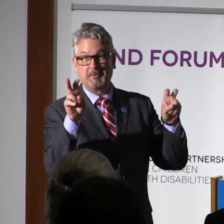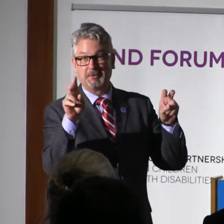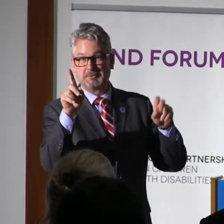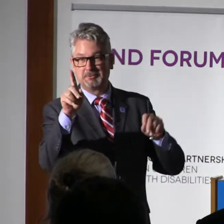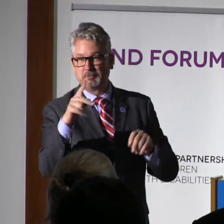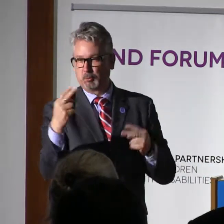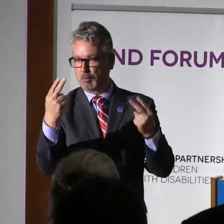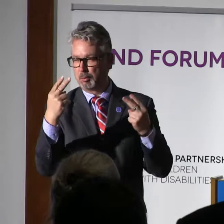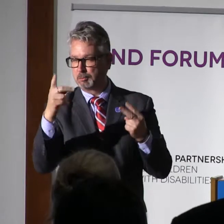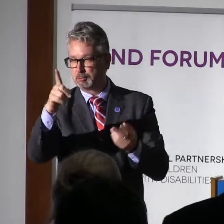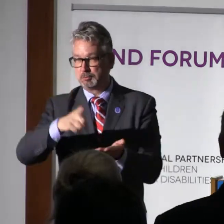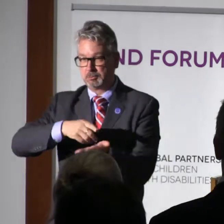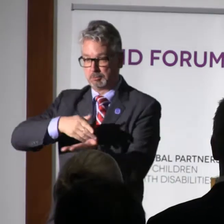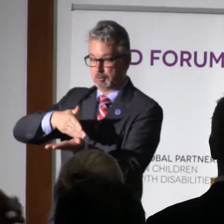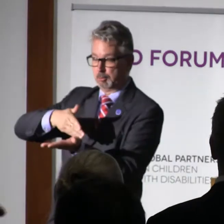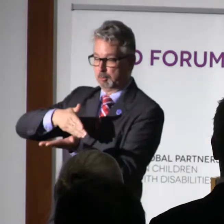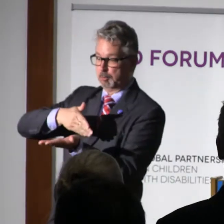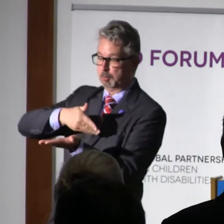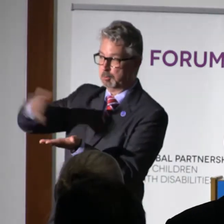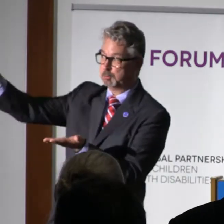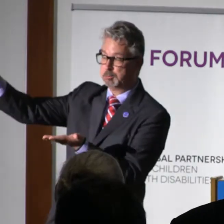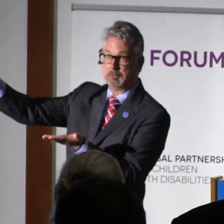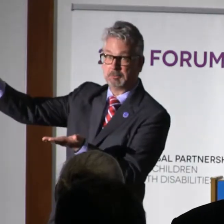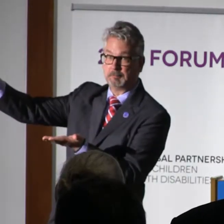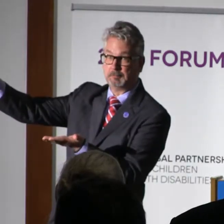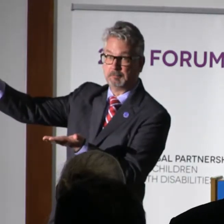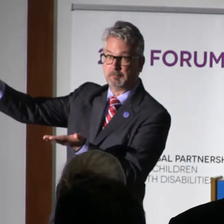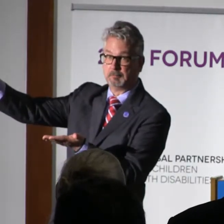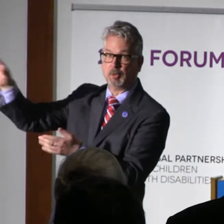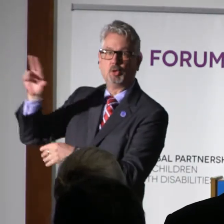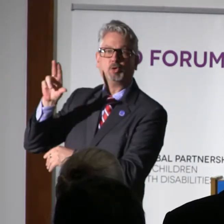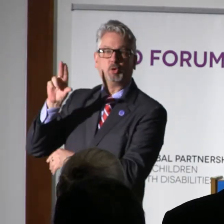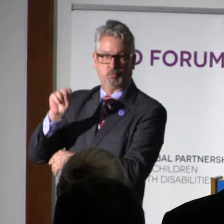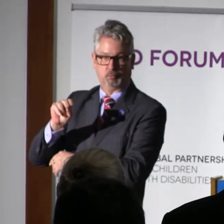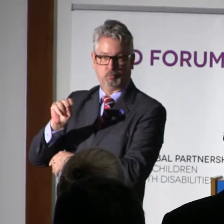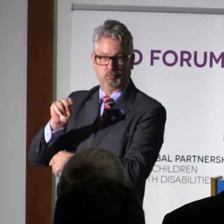And I would just like to take from what Madam the Minister said: